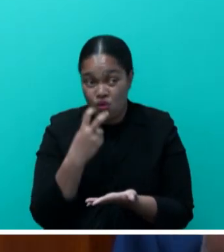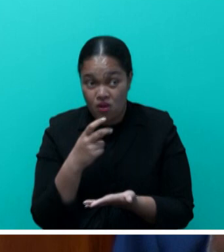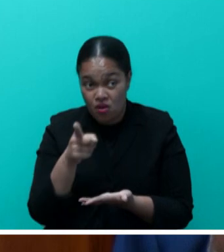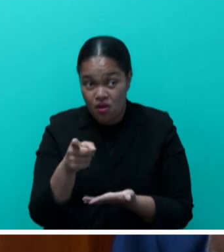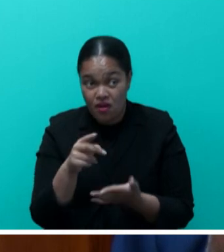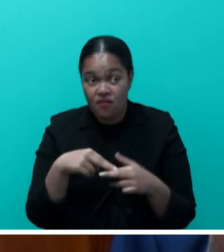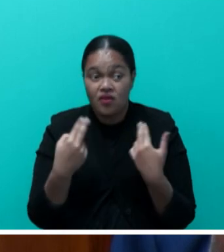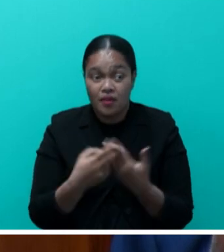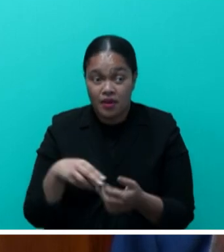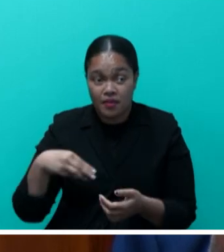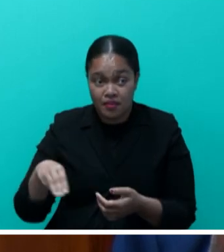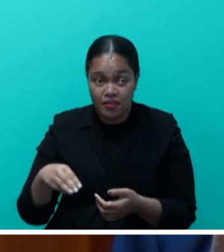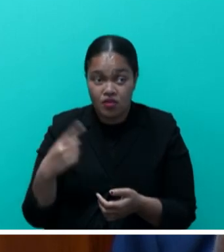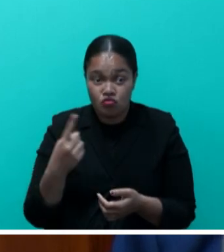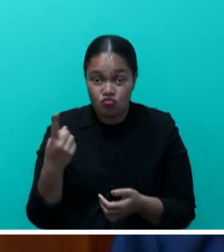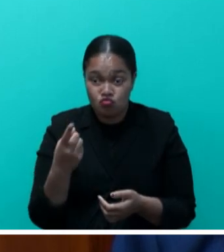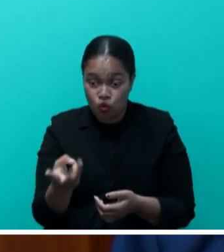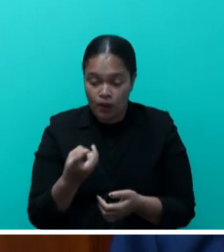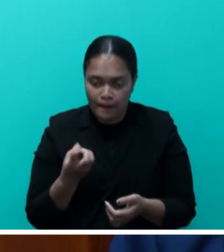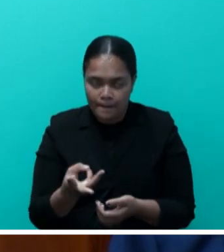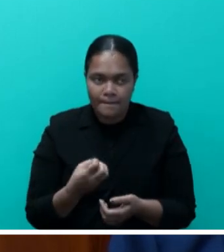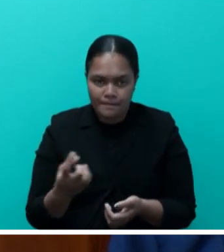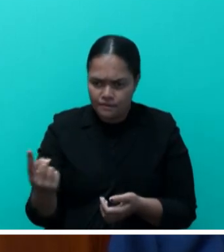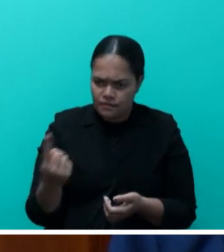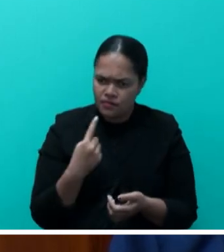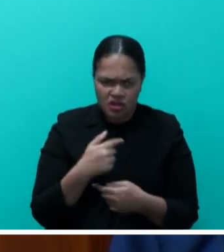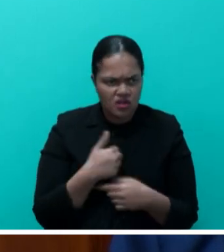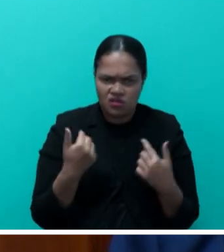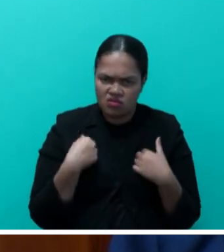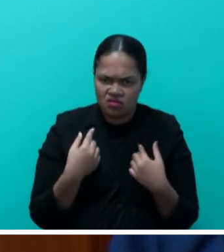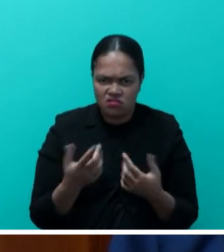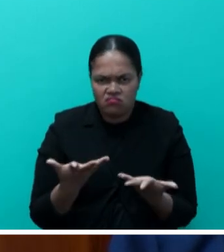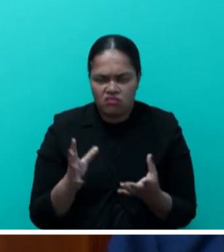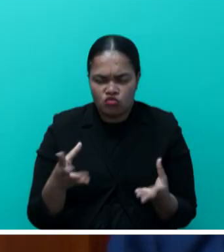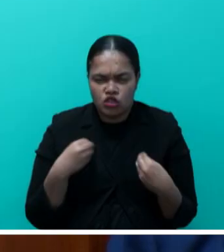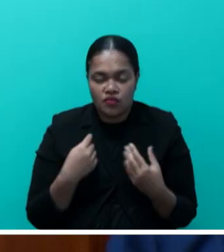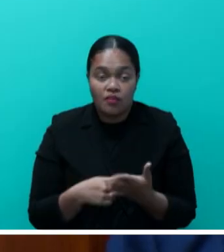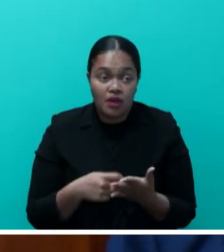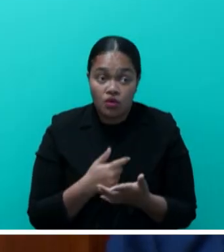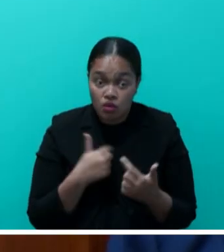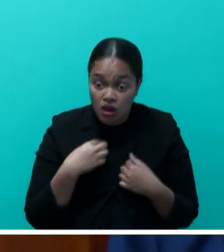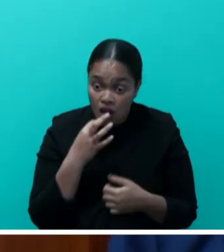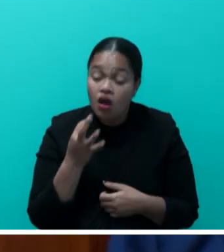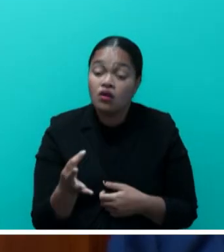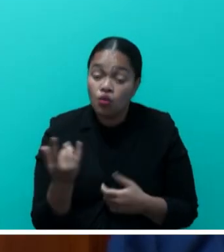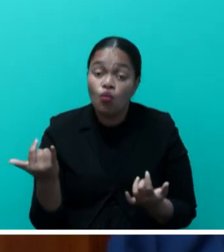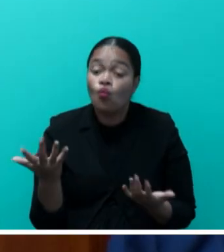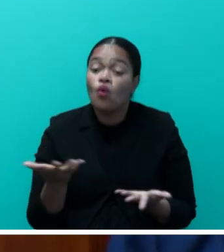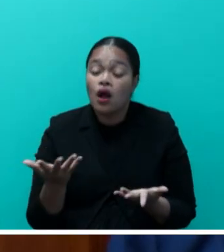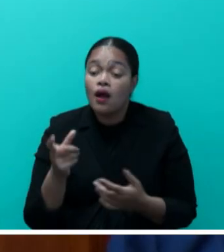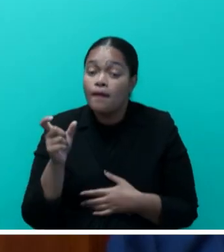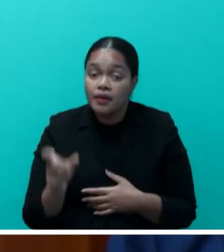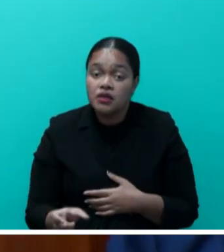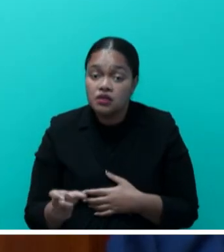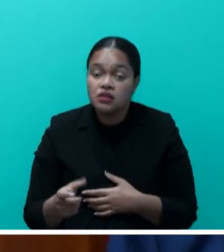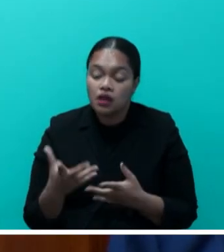person, the family member who's been receiving comes to us to ask, we haven't been receiving the money. So we ask them, where is the person who is receiving